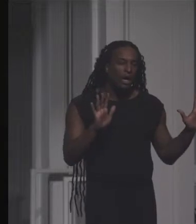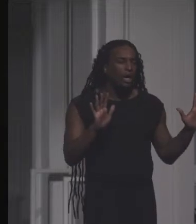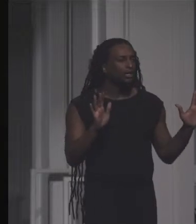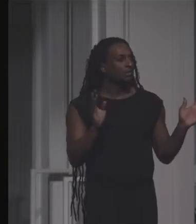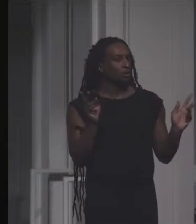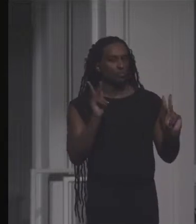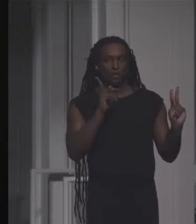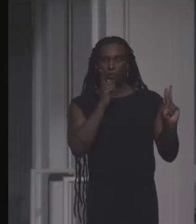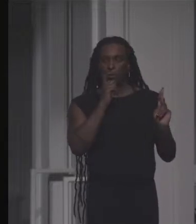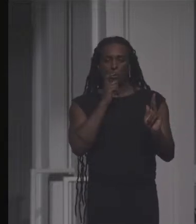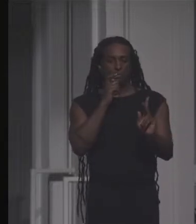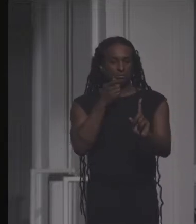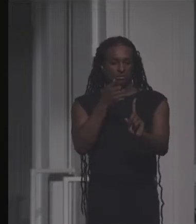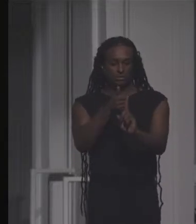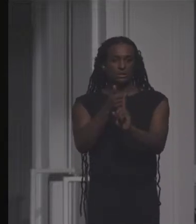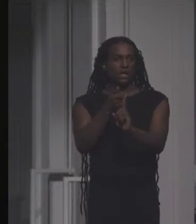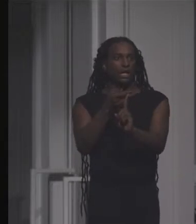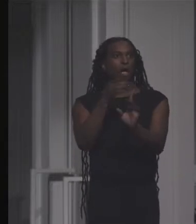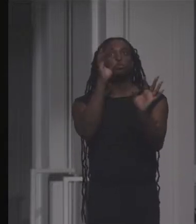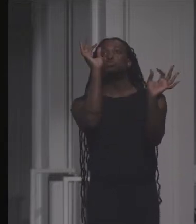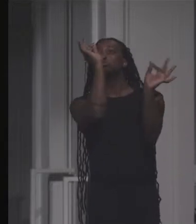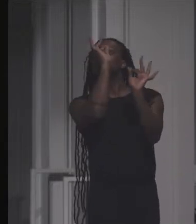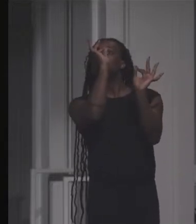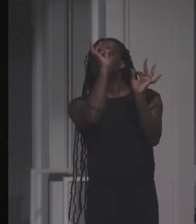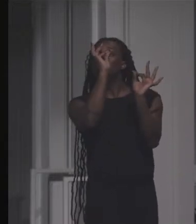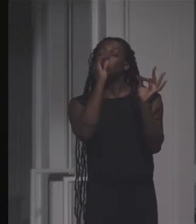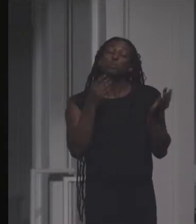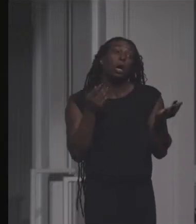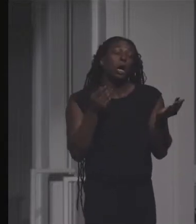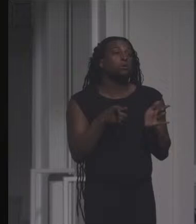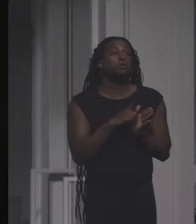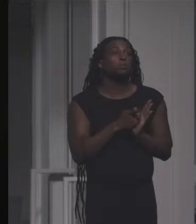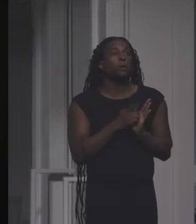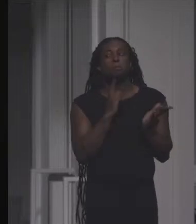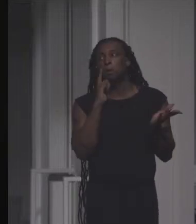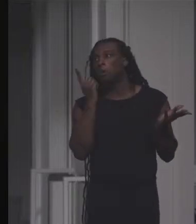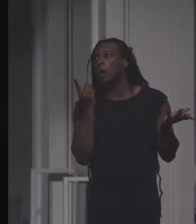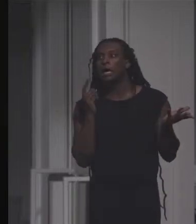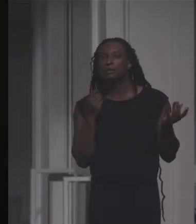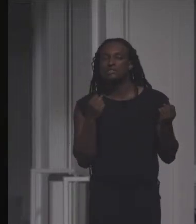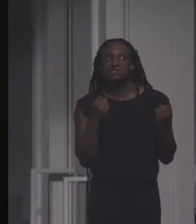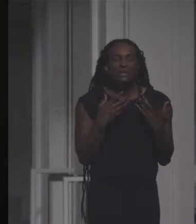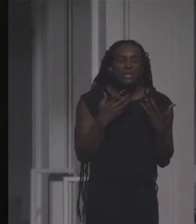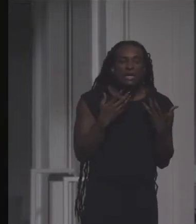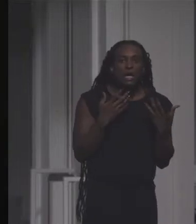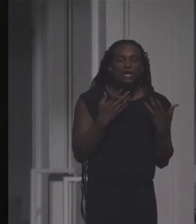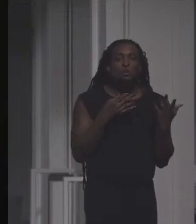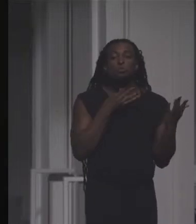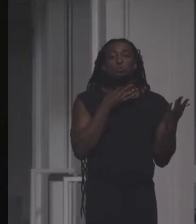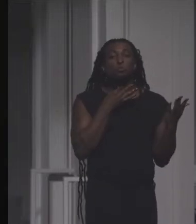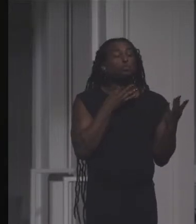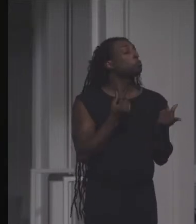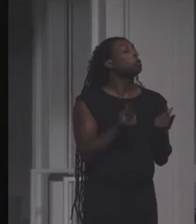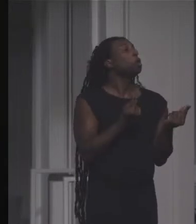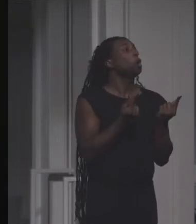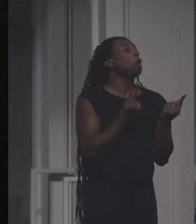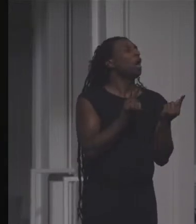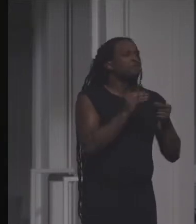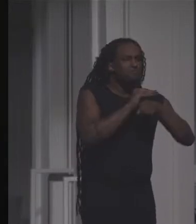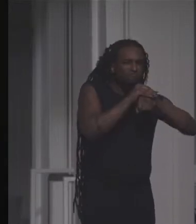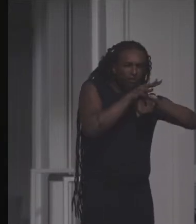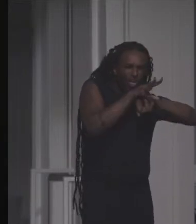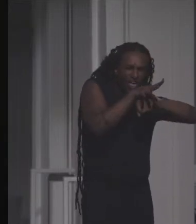no clue that the thing they do in a moment of boredom or fear or curiosity will set